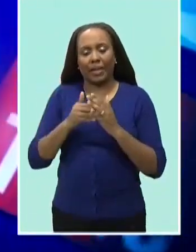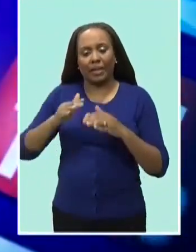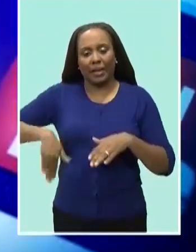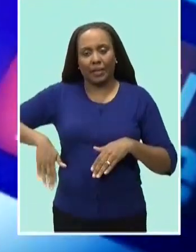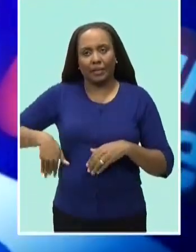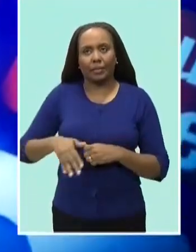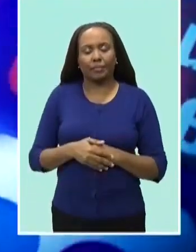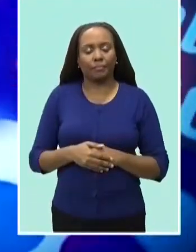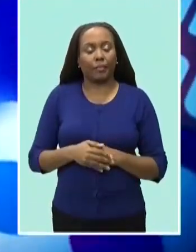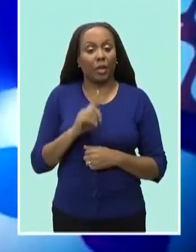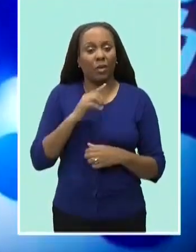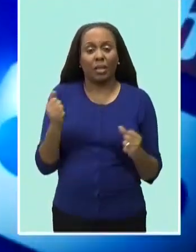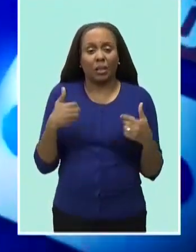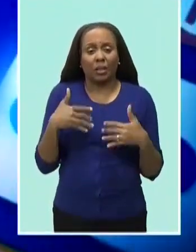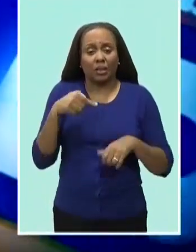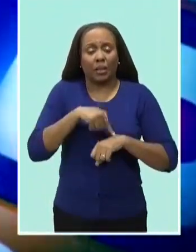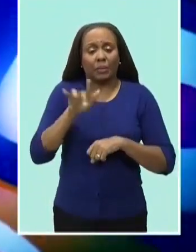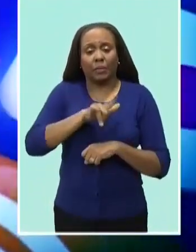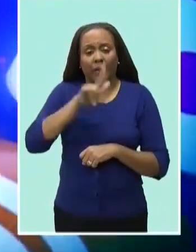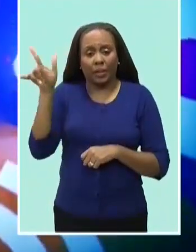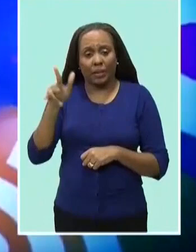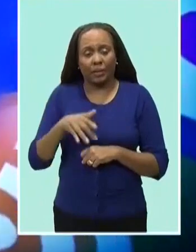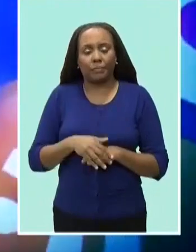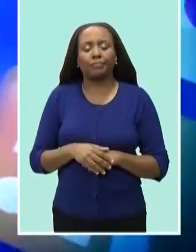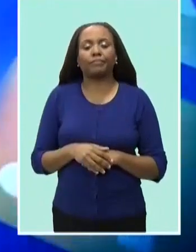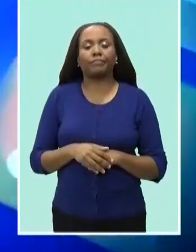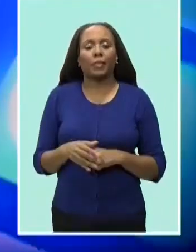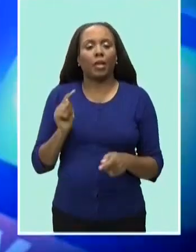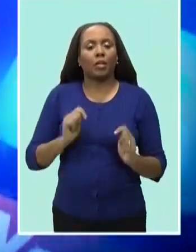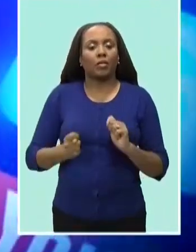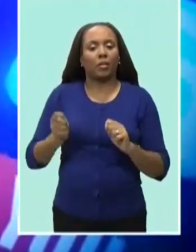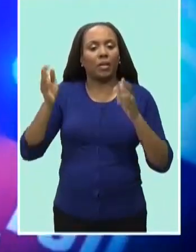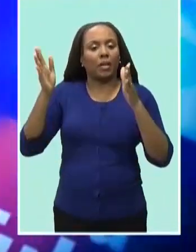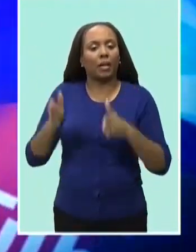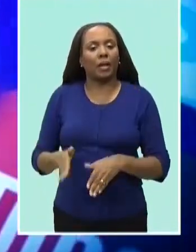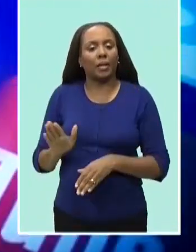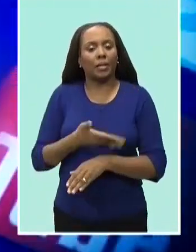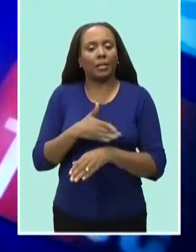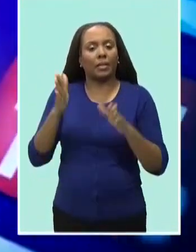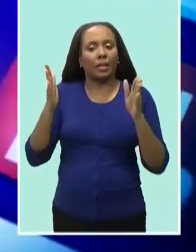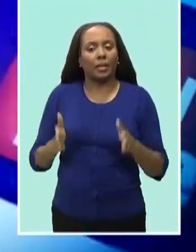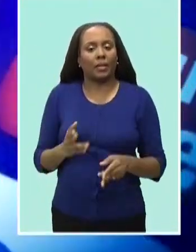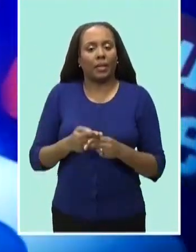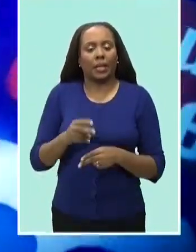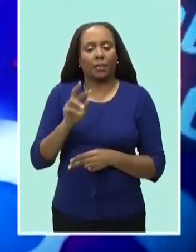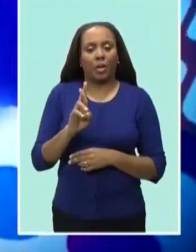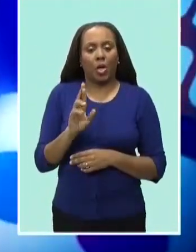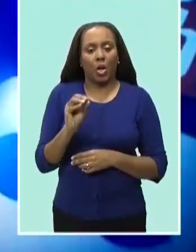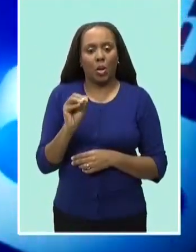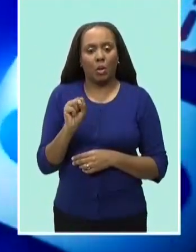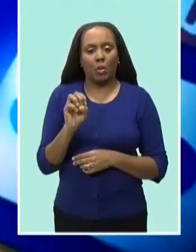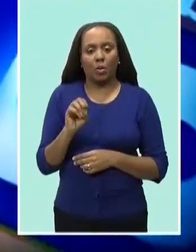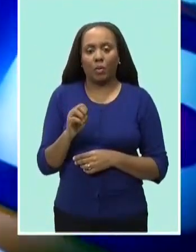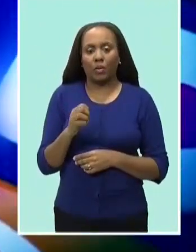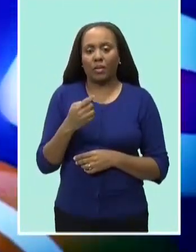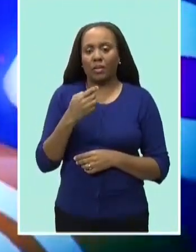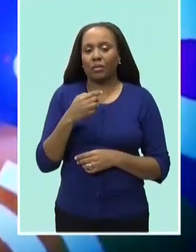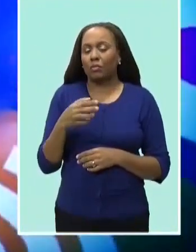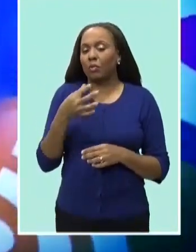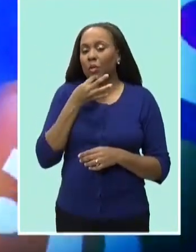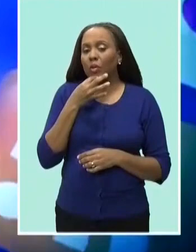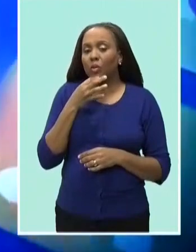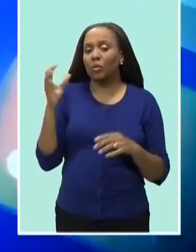to be flying right now. Now, Trinidadian artiste Calypso Rose is proving that age is just a number. Just 2 weeks shy of